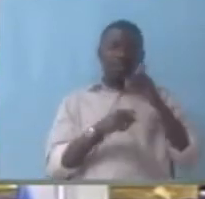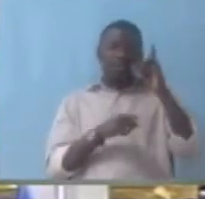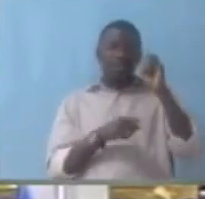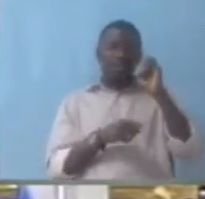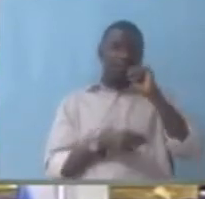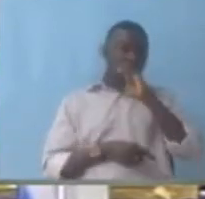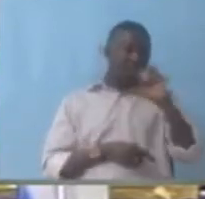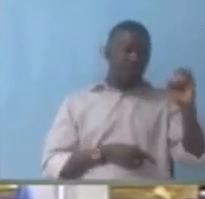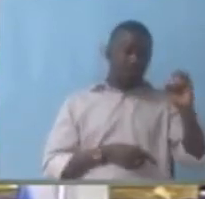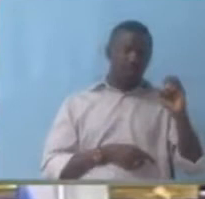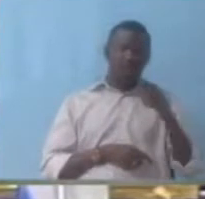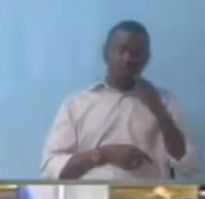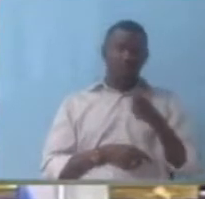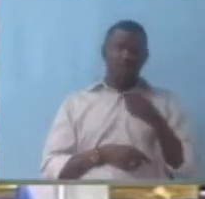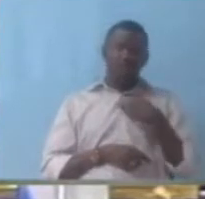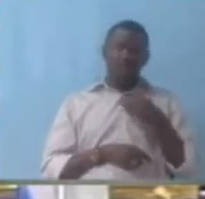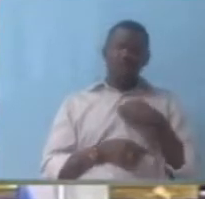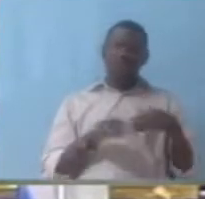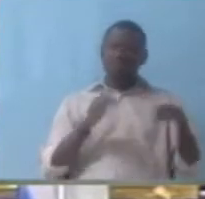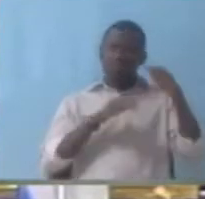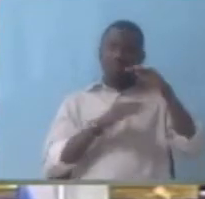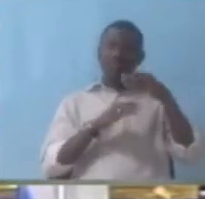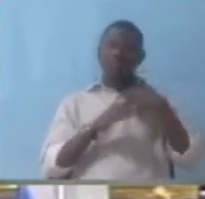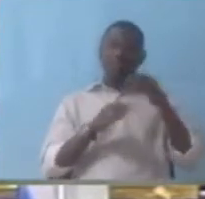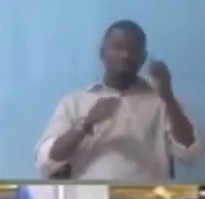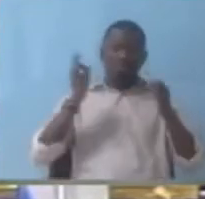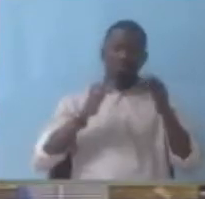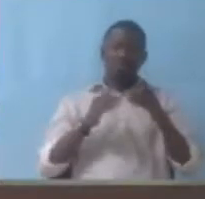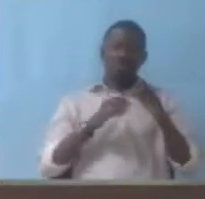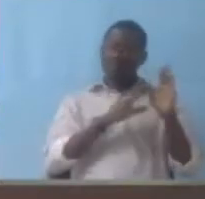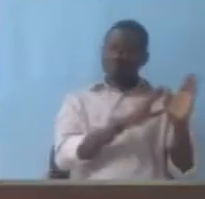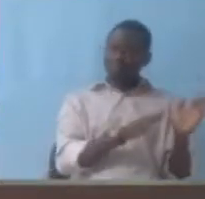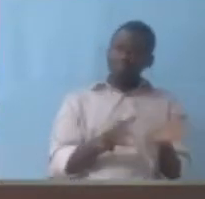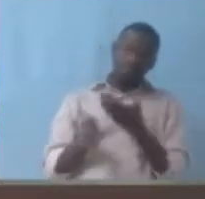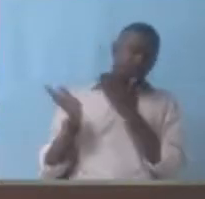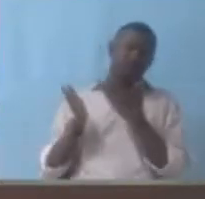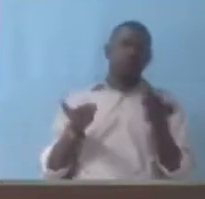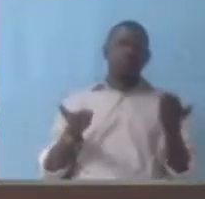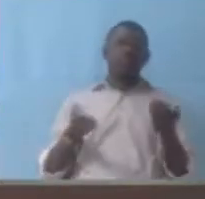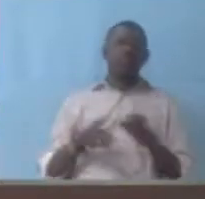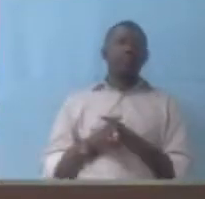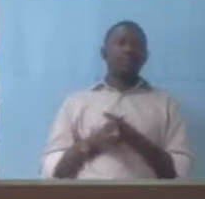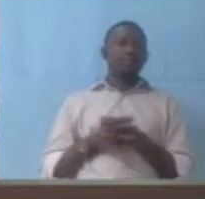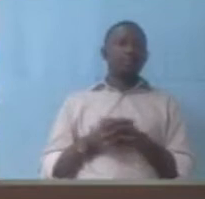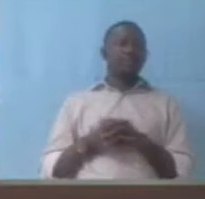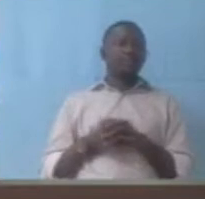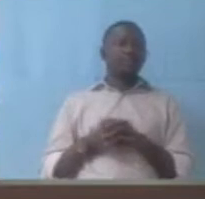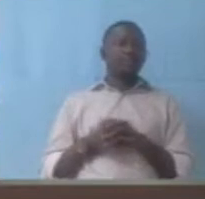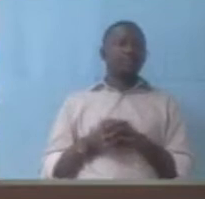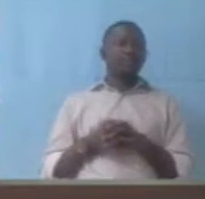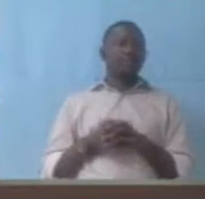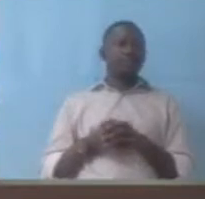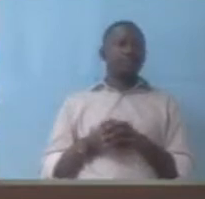concerned, the jurisdictions of the court was ousted. Mafoko wato yatare ko kiti bundal mantara